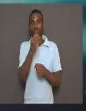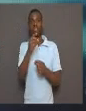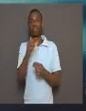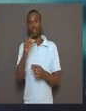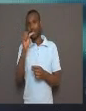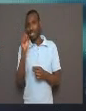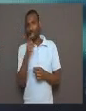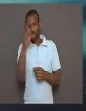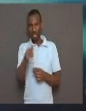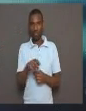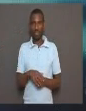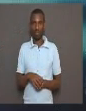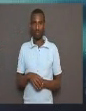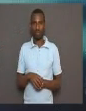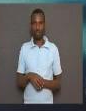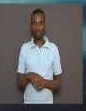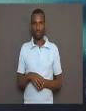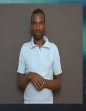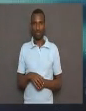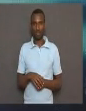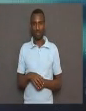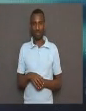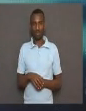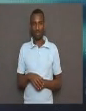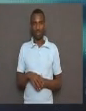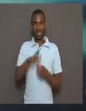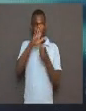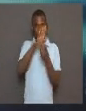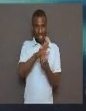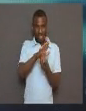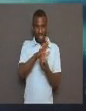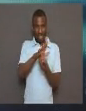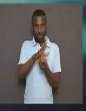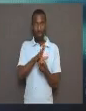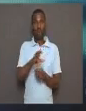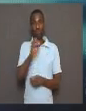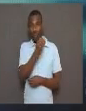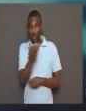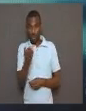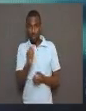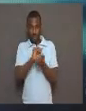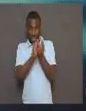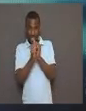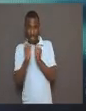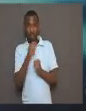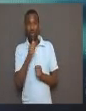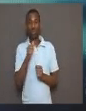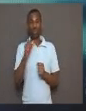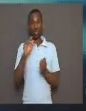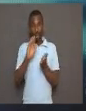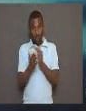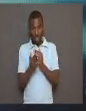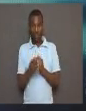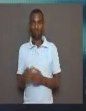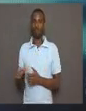did not change the density of the object, he must have changed the density of